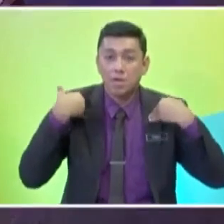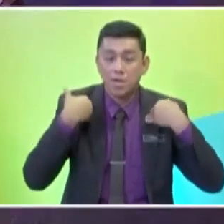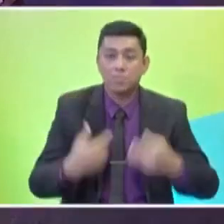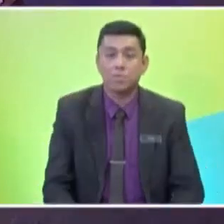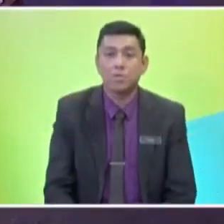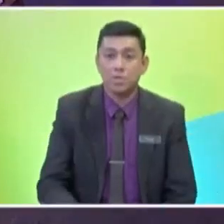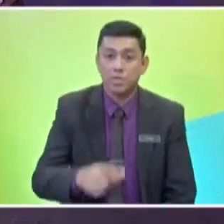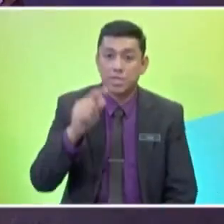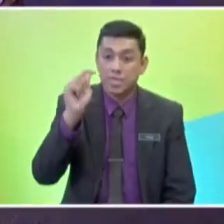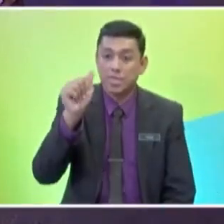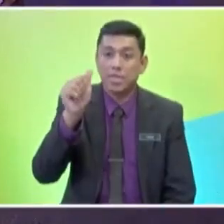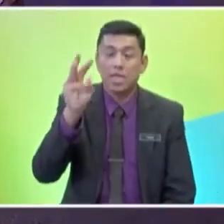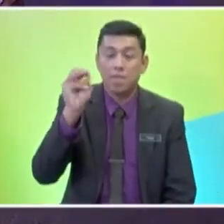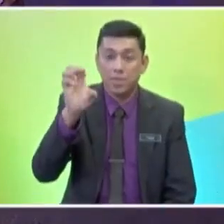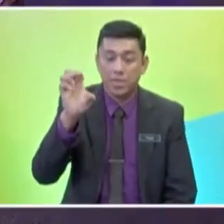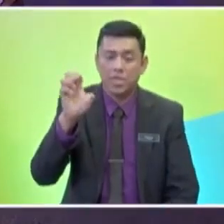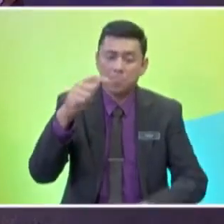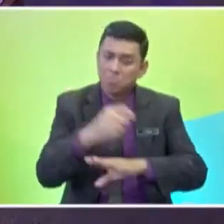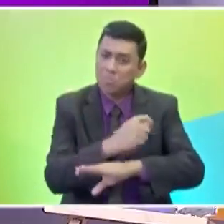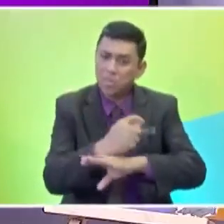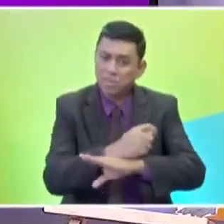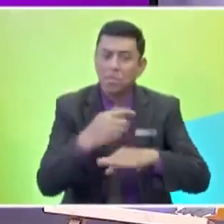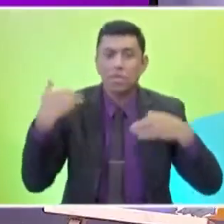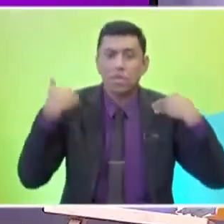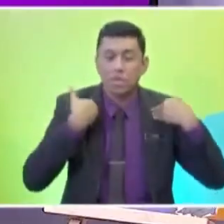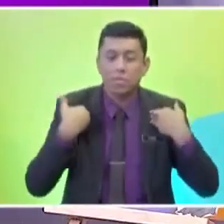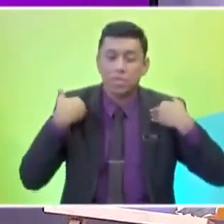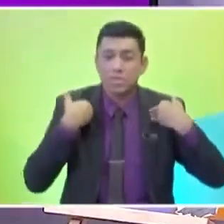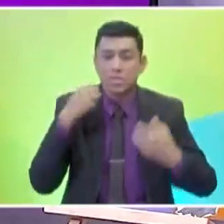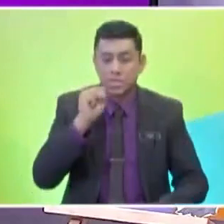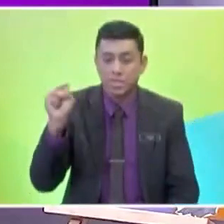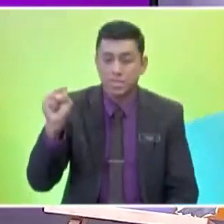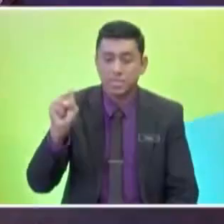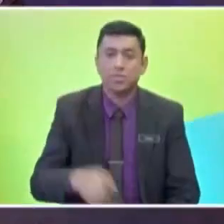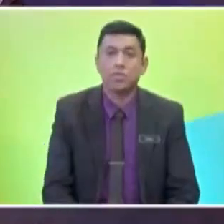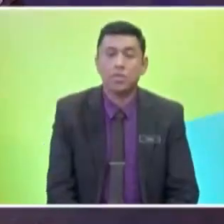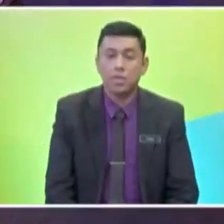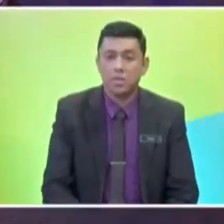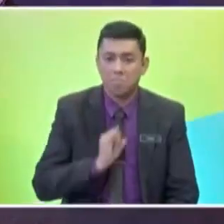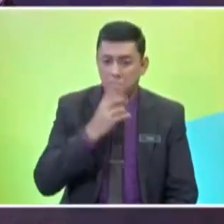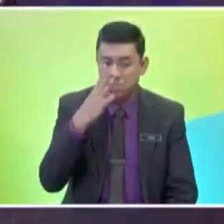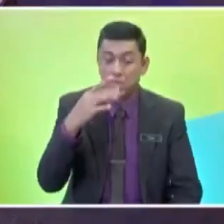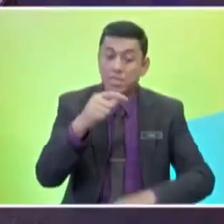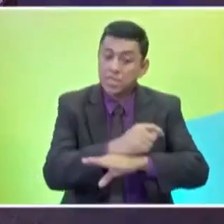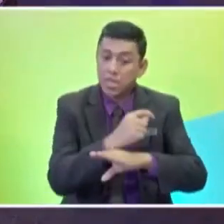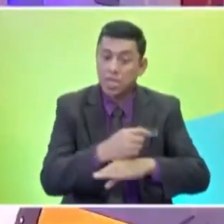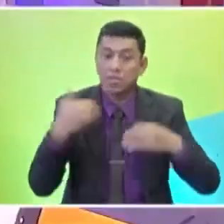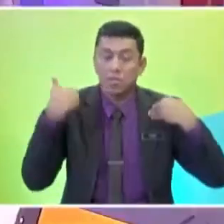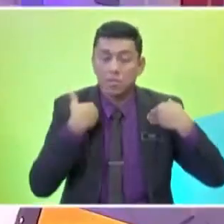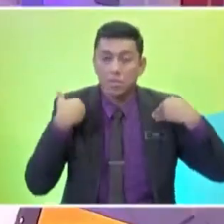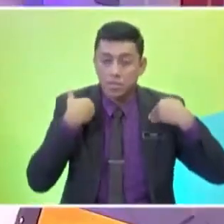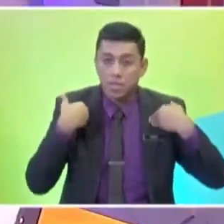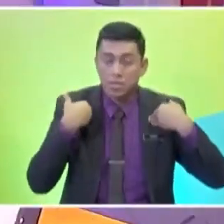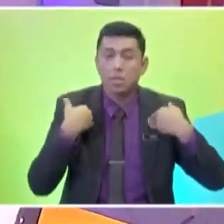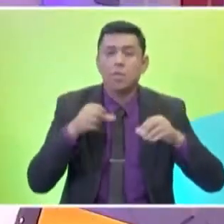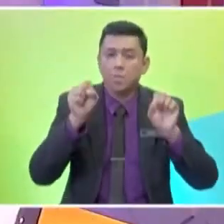Tame animals. So, can you describe a little more on tame animals, teacher? Okay, let me tell you. Tame animals are animals